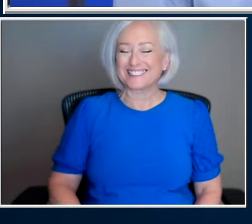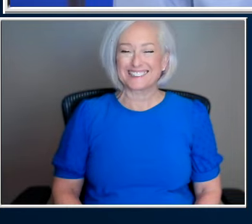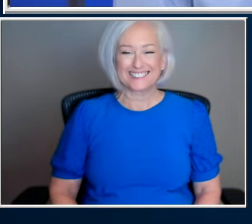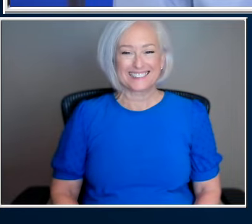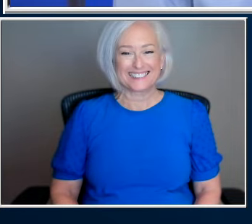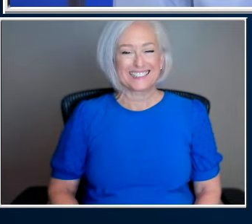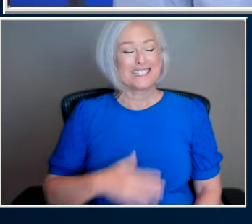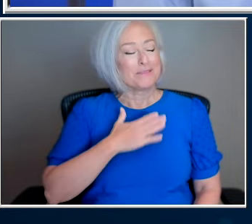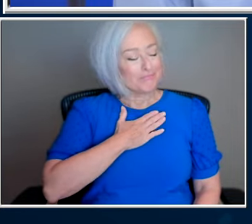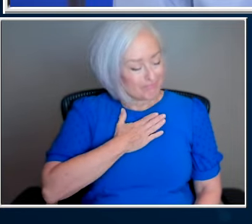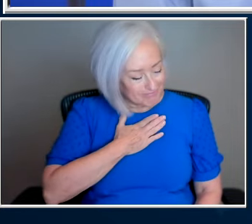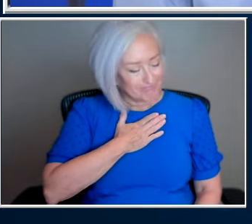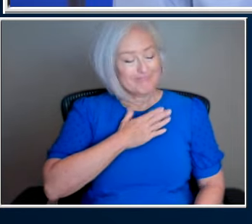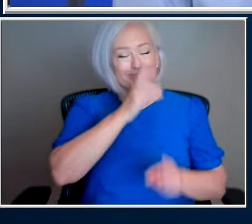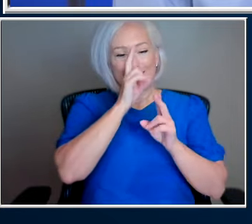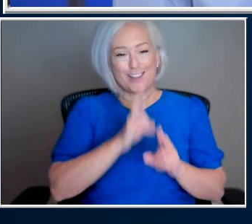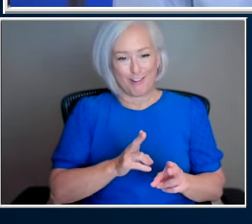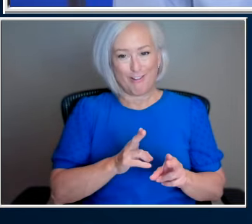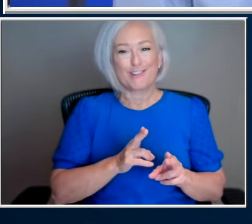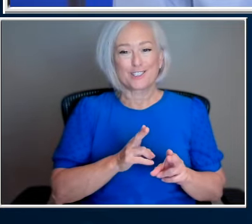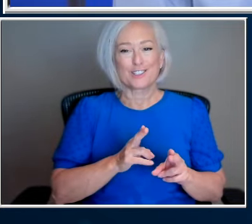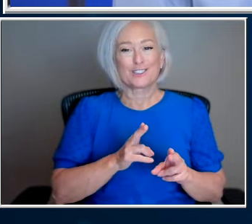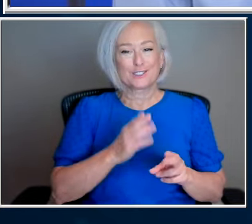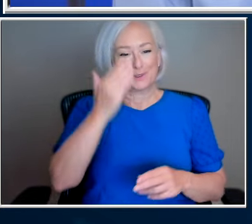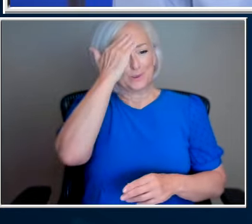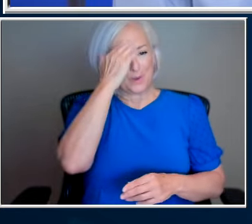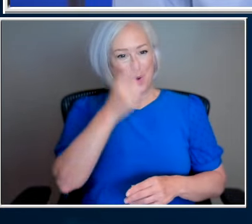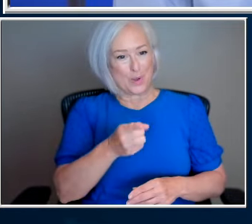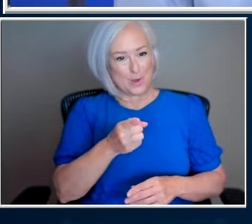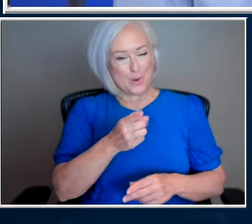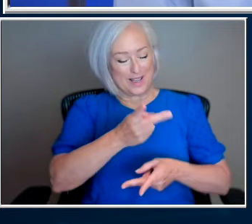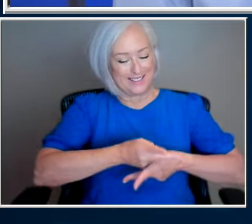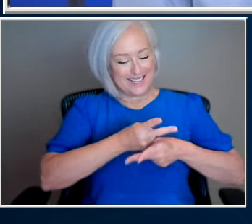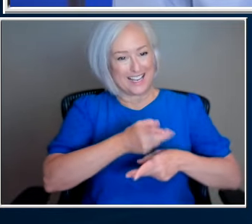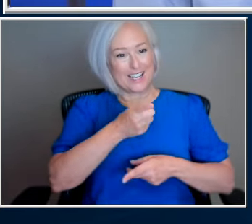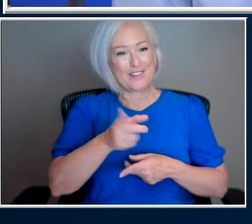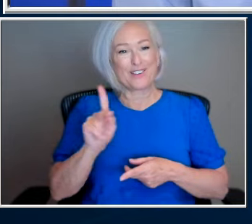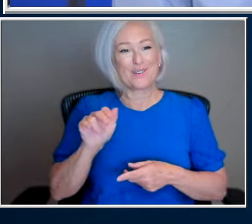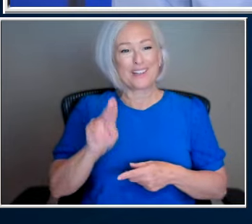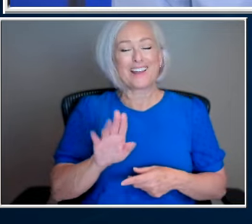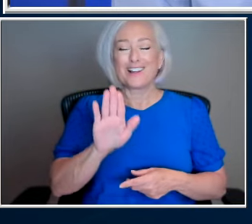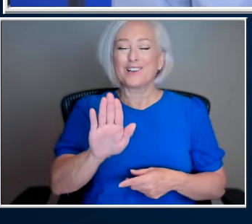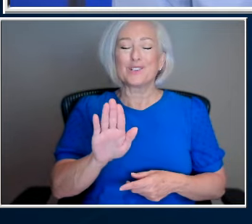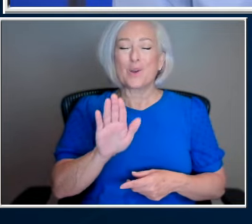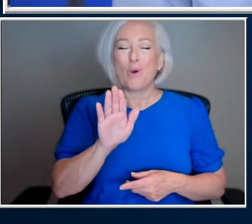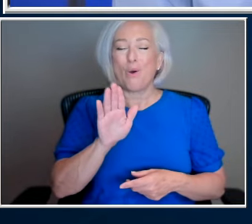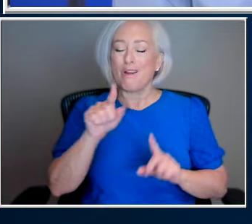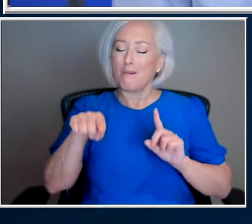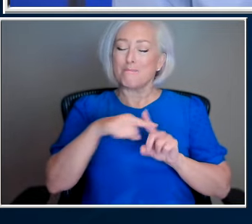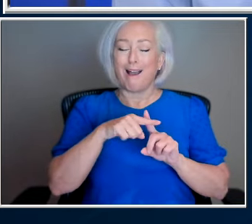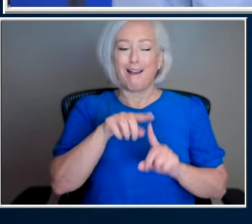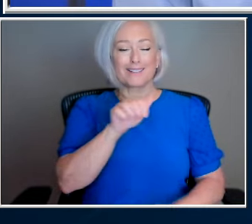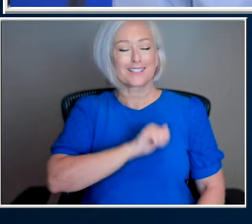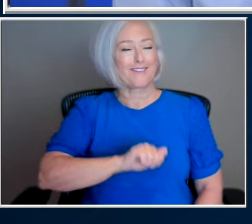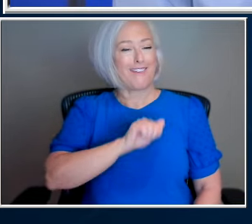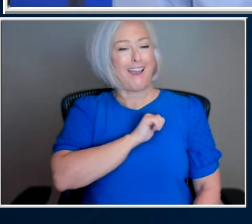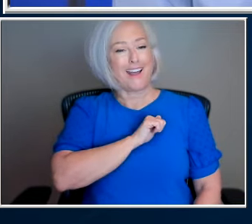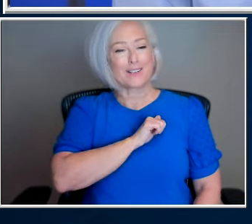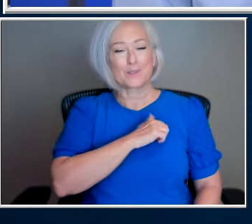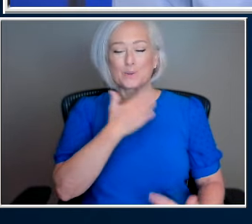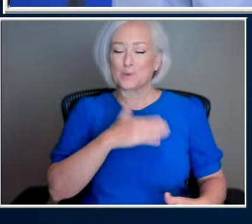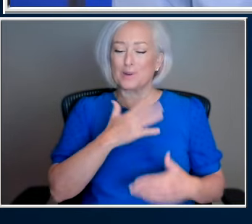It's my honor and privilege to get to know you and take care of you, Ken. I think your positive attitude and plays a big part